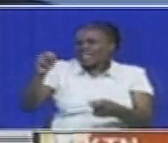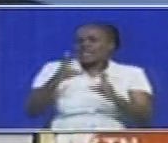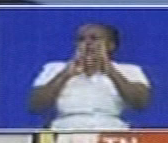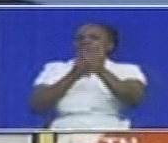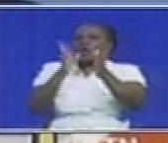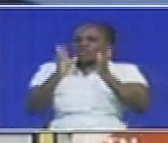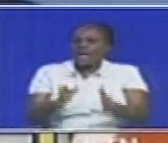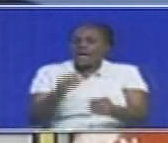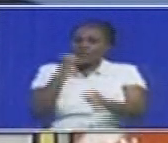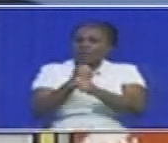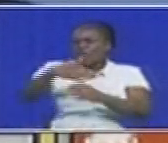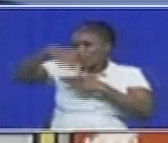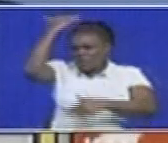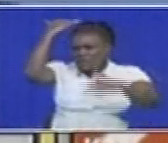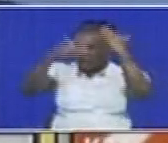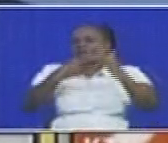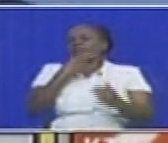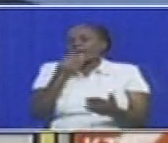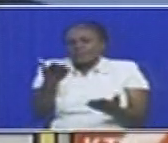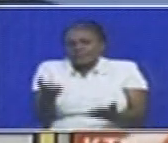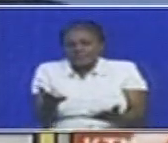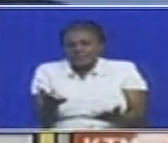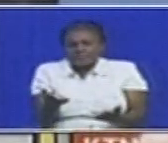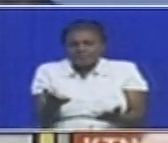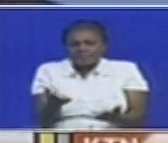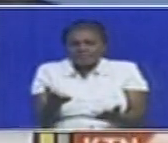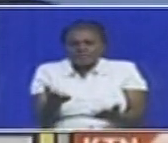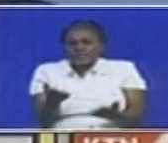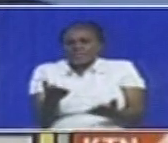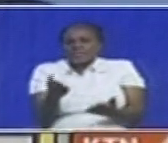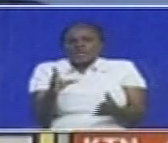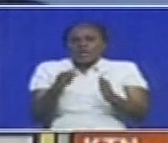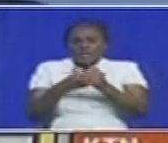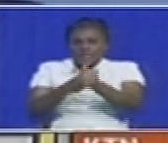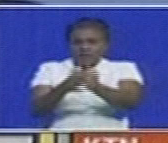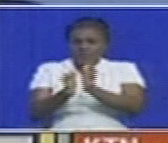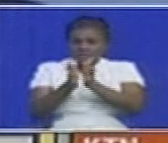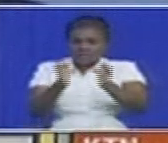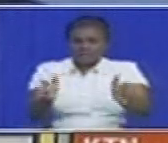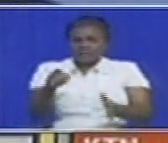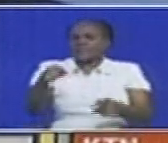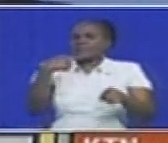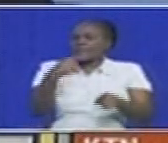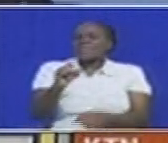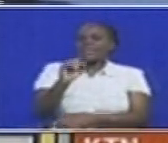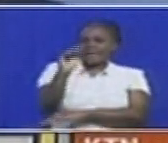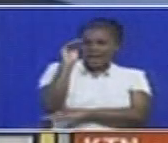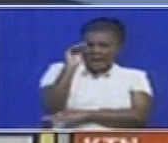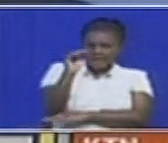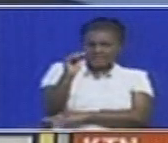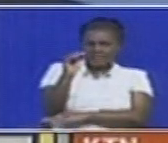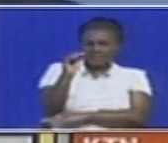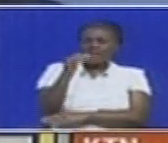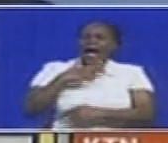are professional young men. And today, because Honorable Duale has done this twice, I'm asking him with the